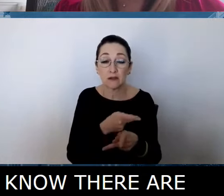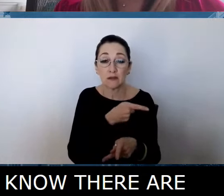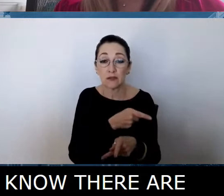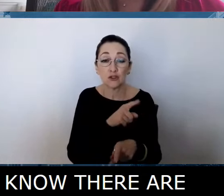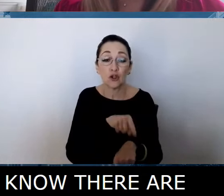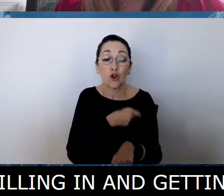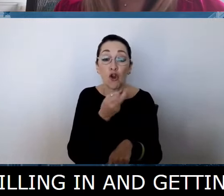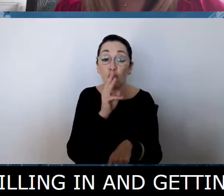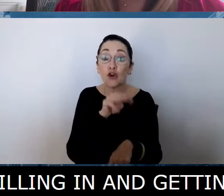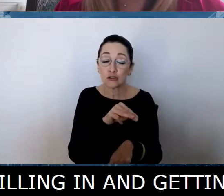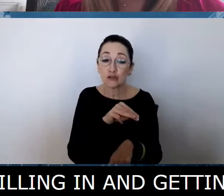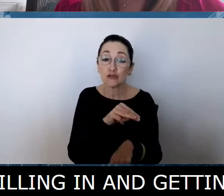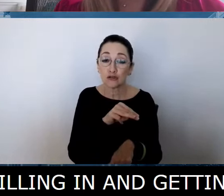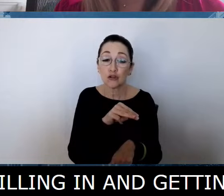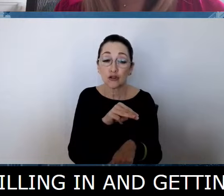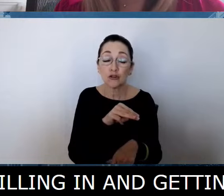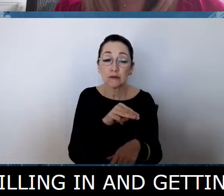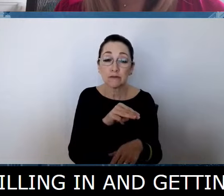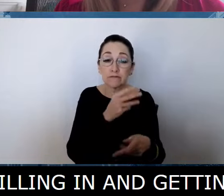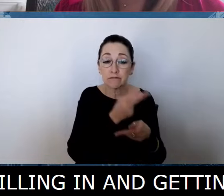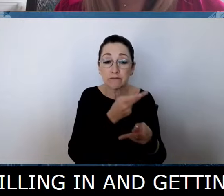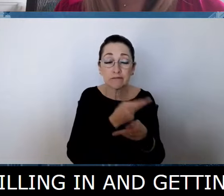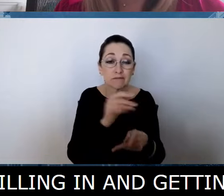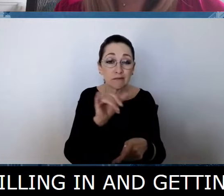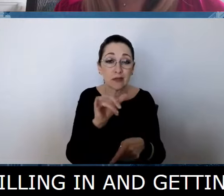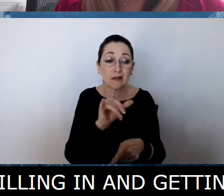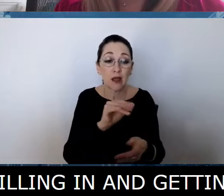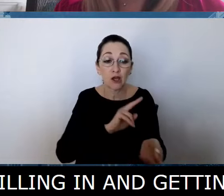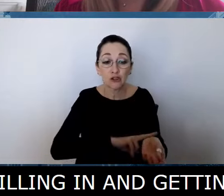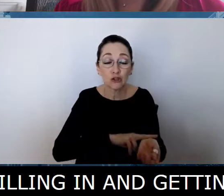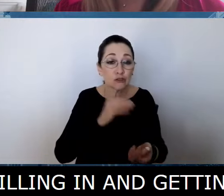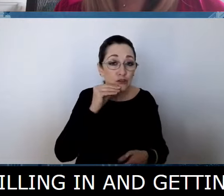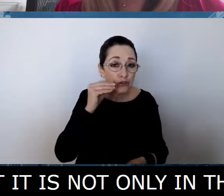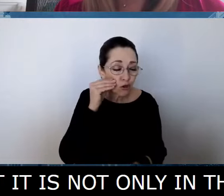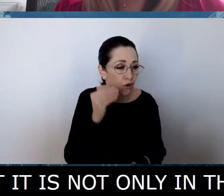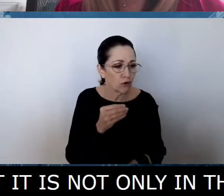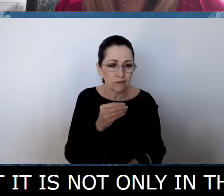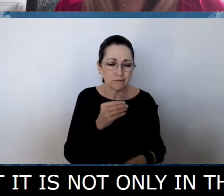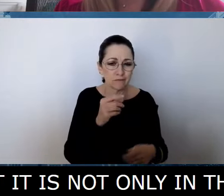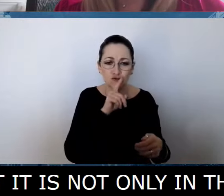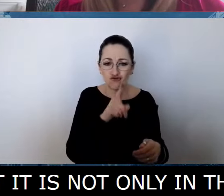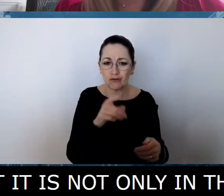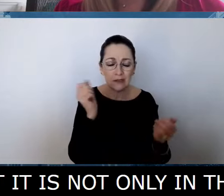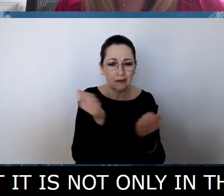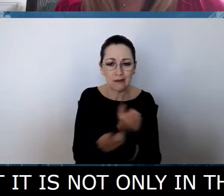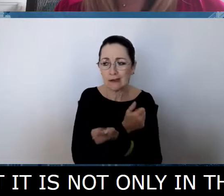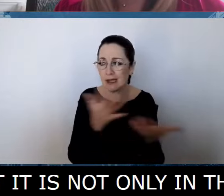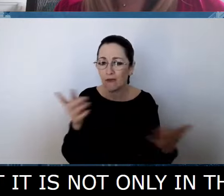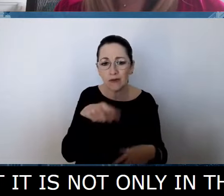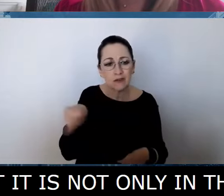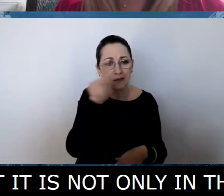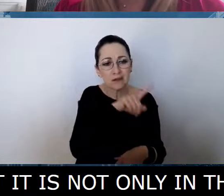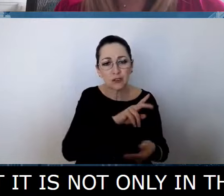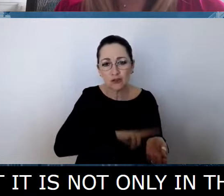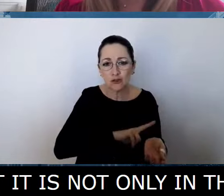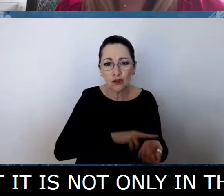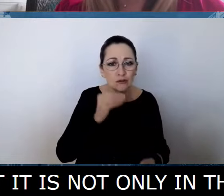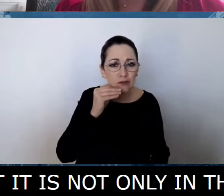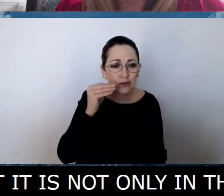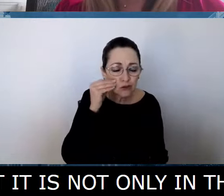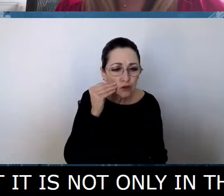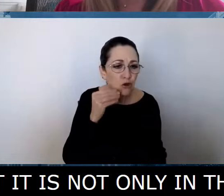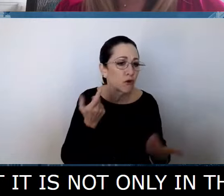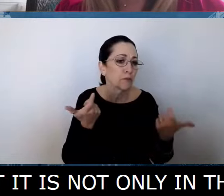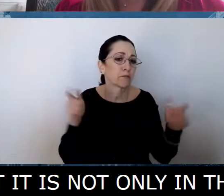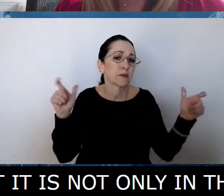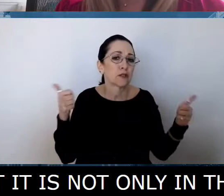sector. It's just about it's hospitality, you name it, it's construction. It's across the economy where the biggest challenge